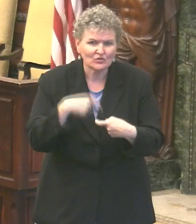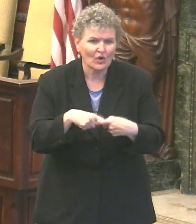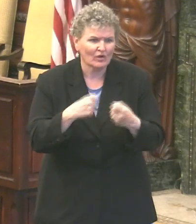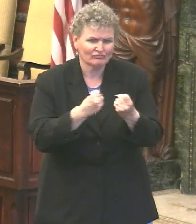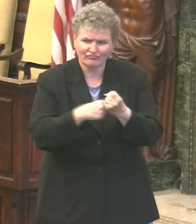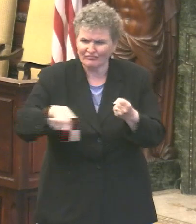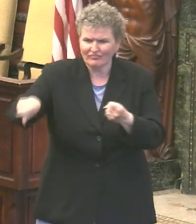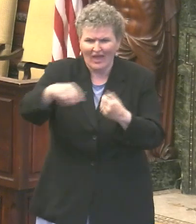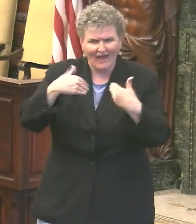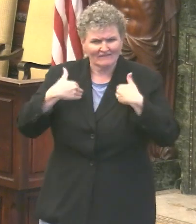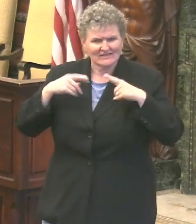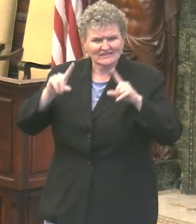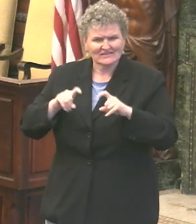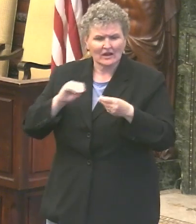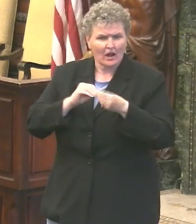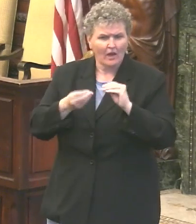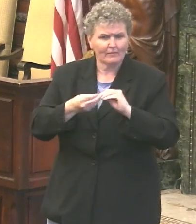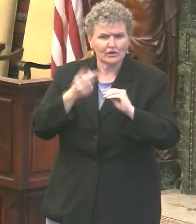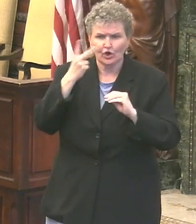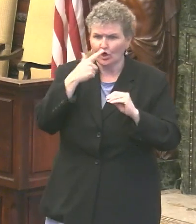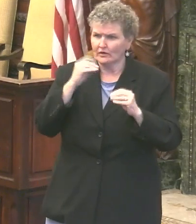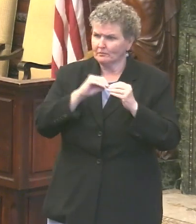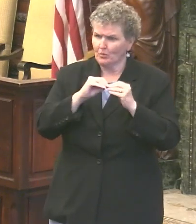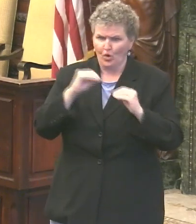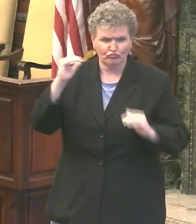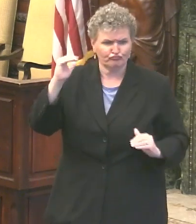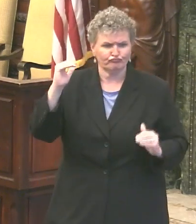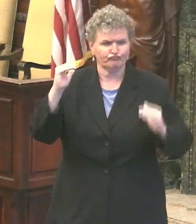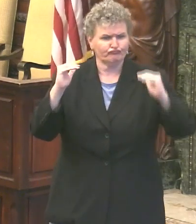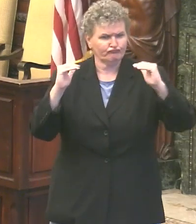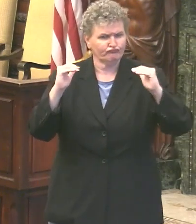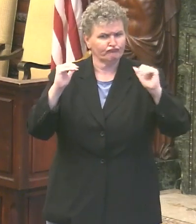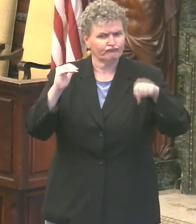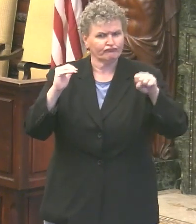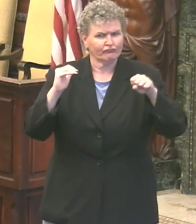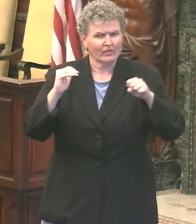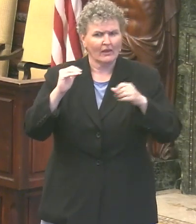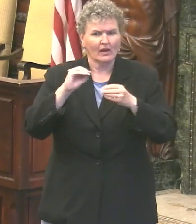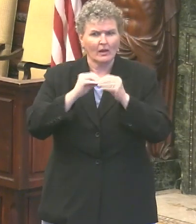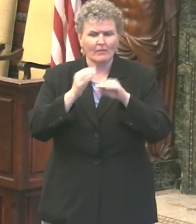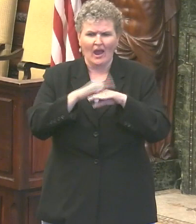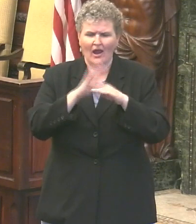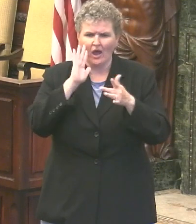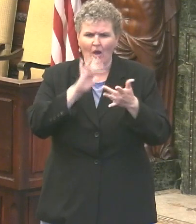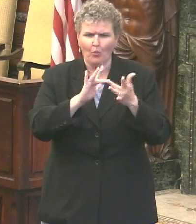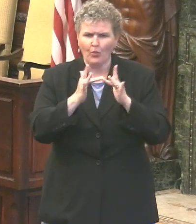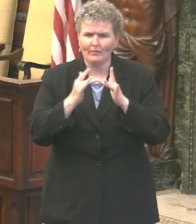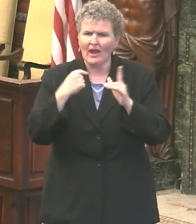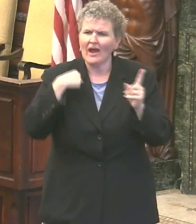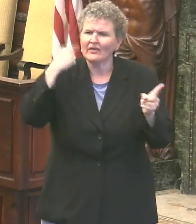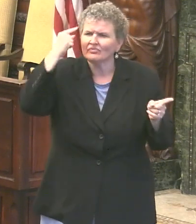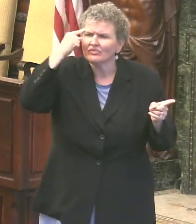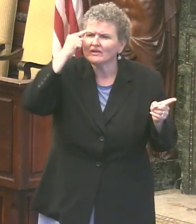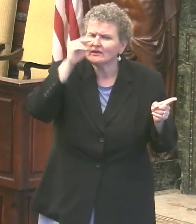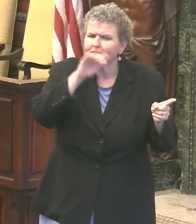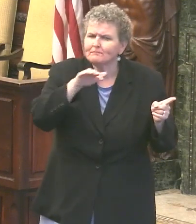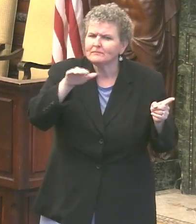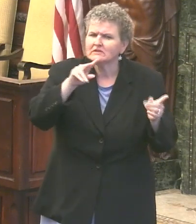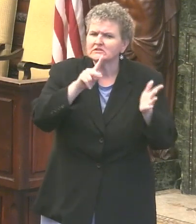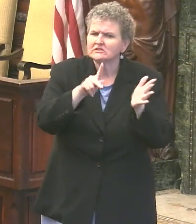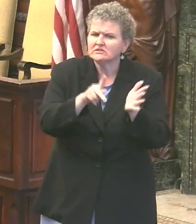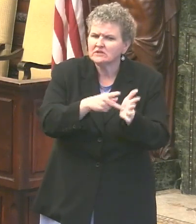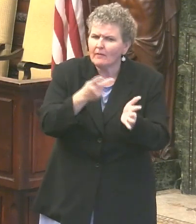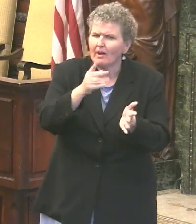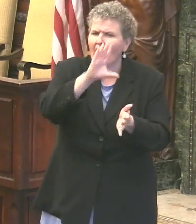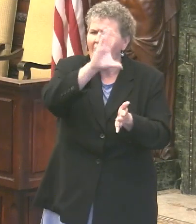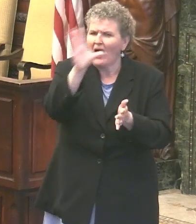numbers so far look like we have reached them. We have numbers on our website, and I think that we have about twice as many African Americans as whites